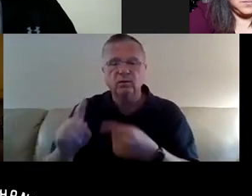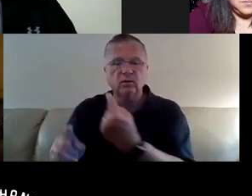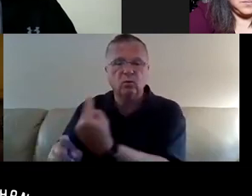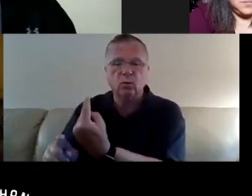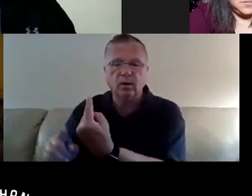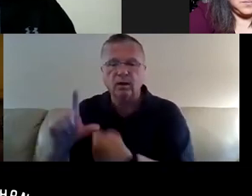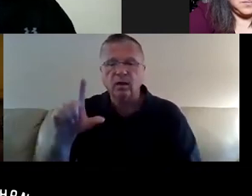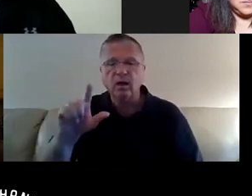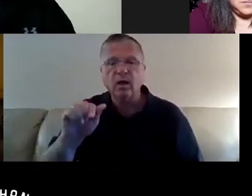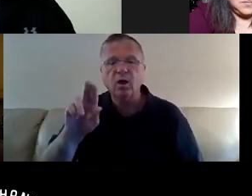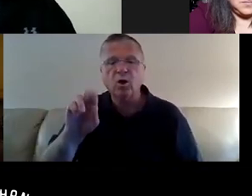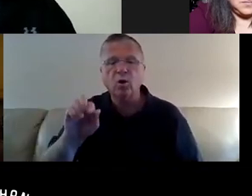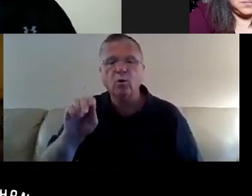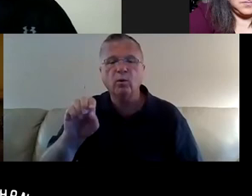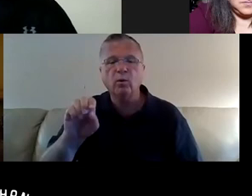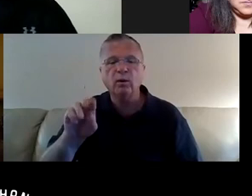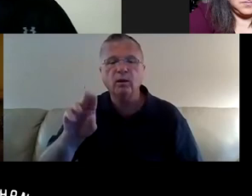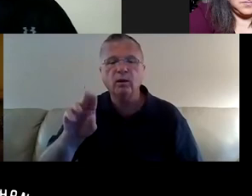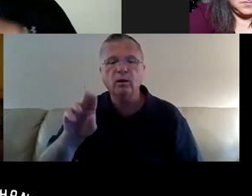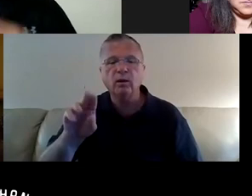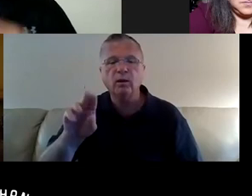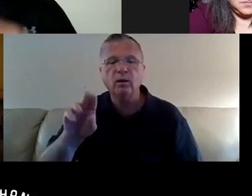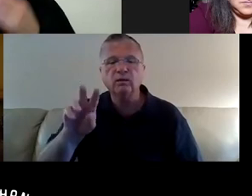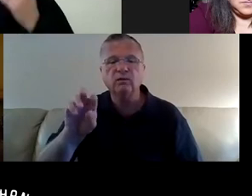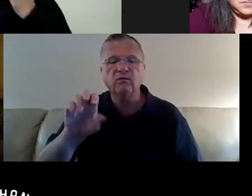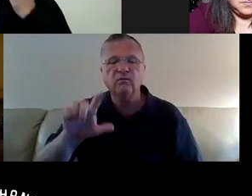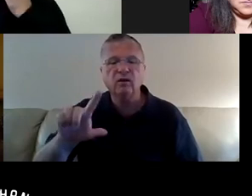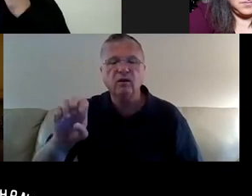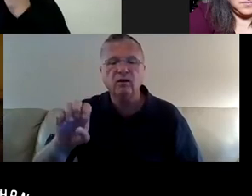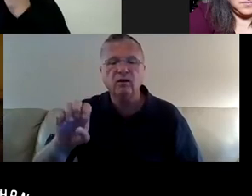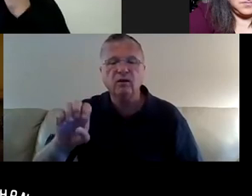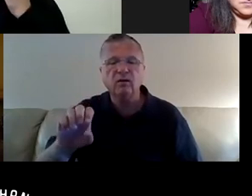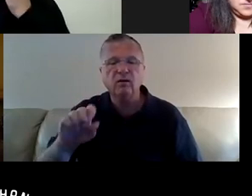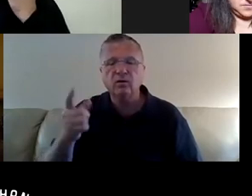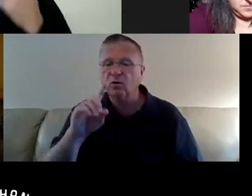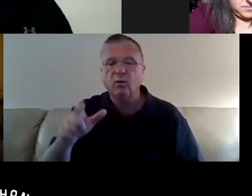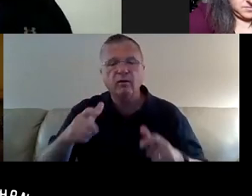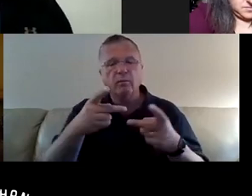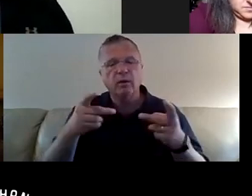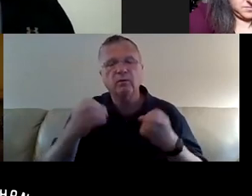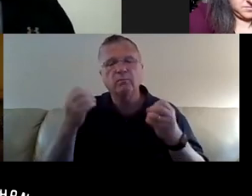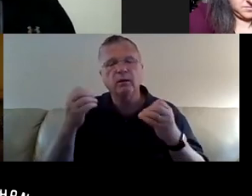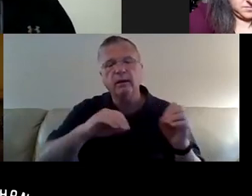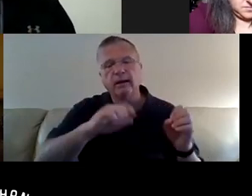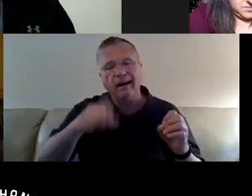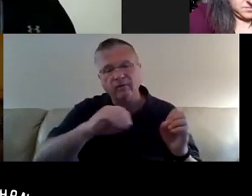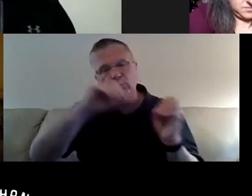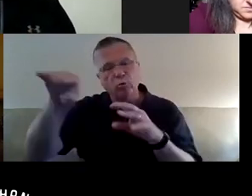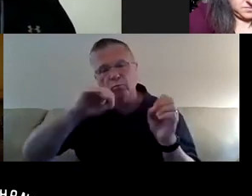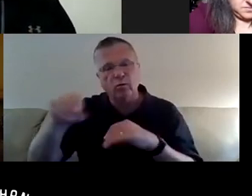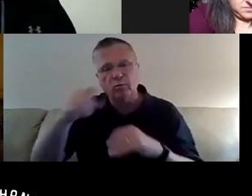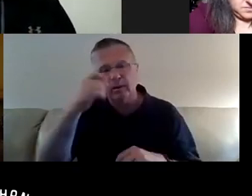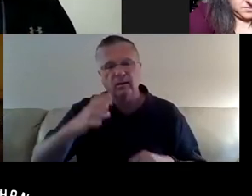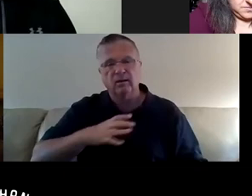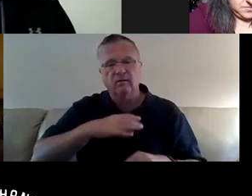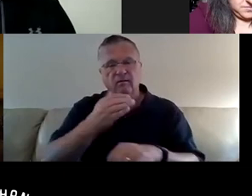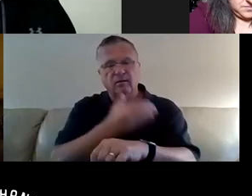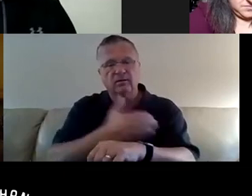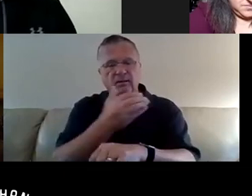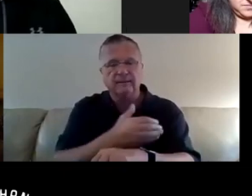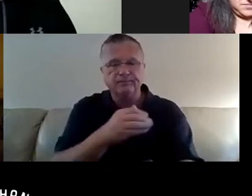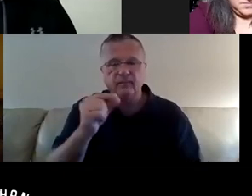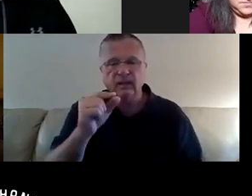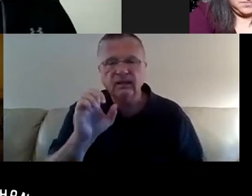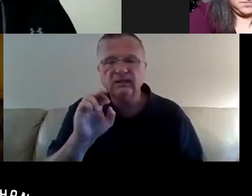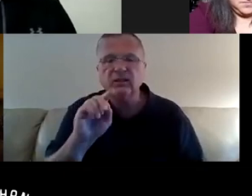city where we've actually seen large-scale gentrification. That is that even the place that critics